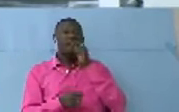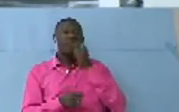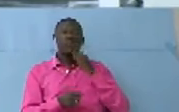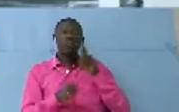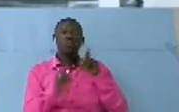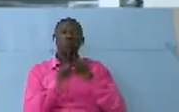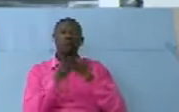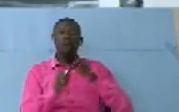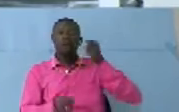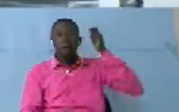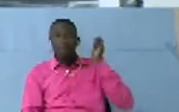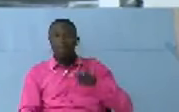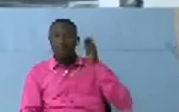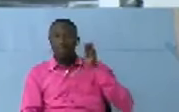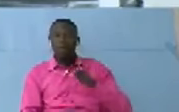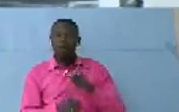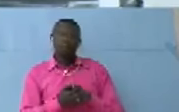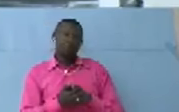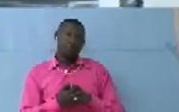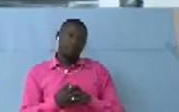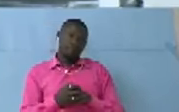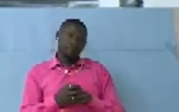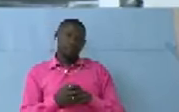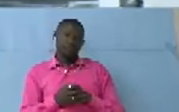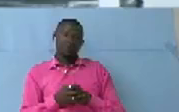you broke my tooth with a hammer. Ano mulanga 5 nights for